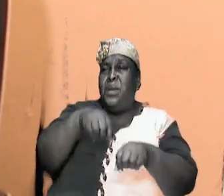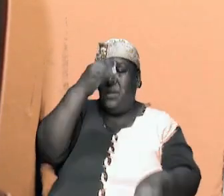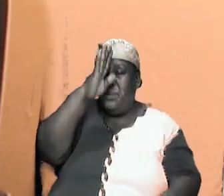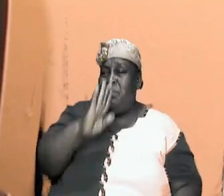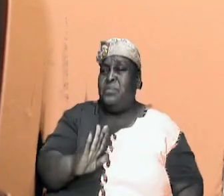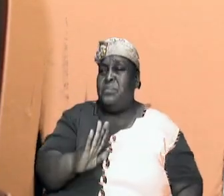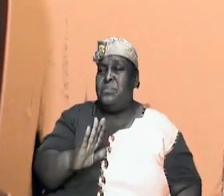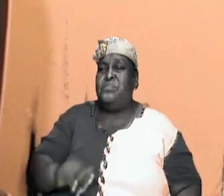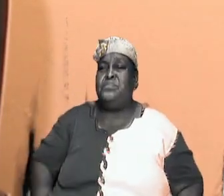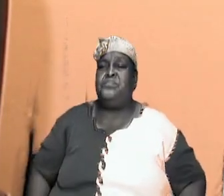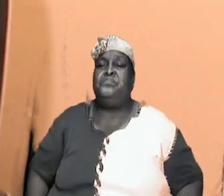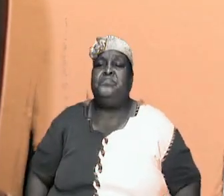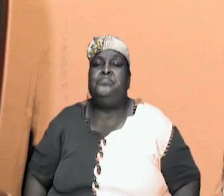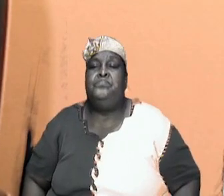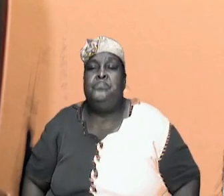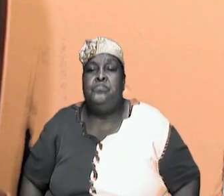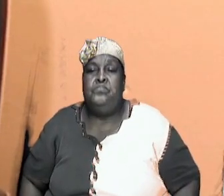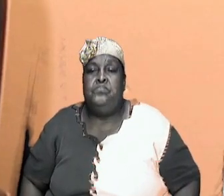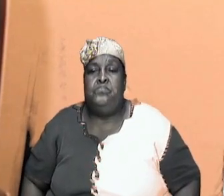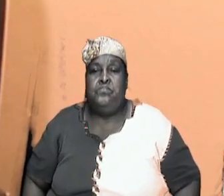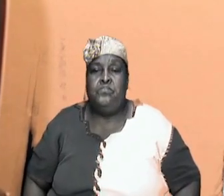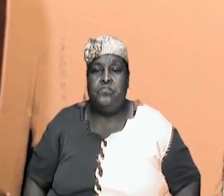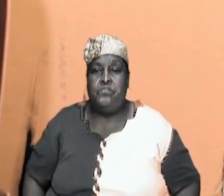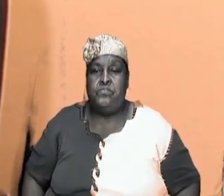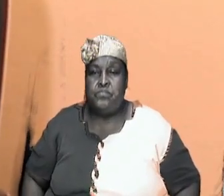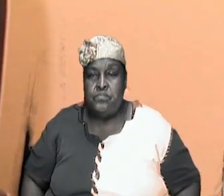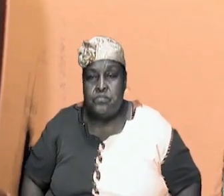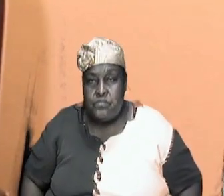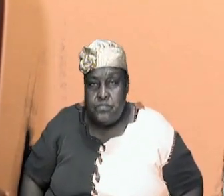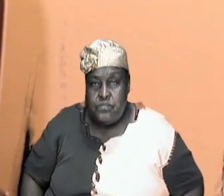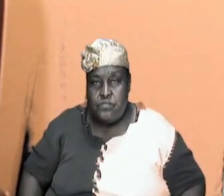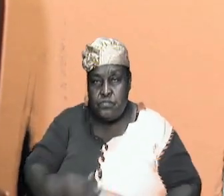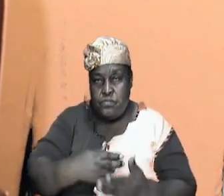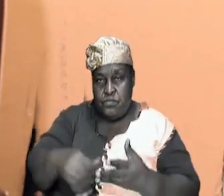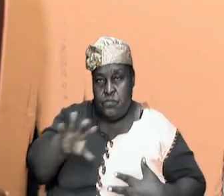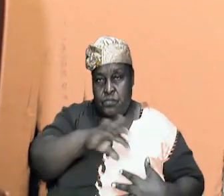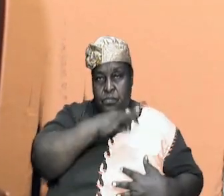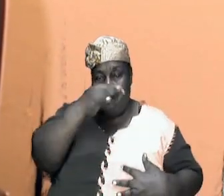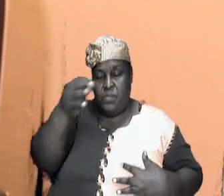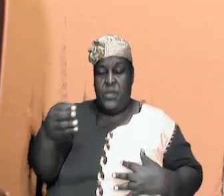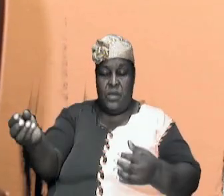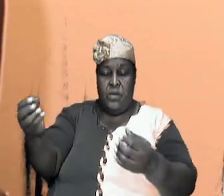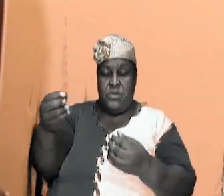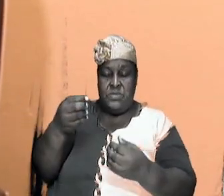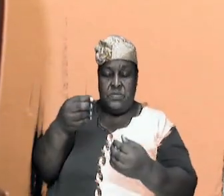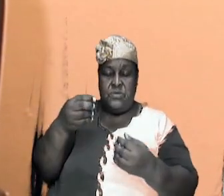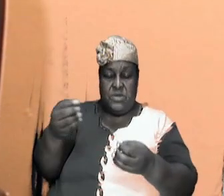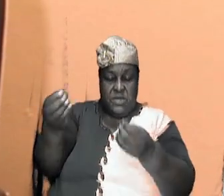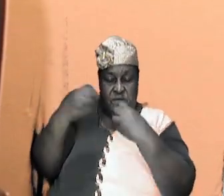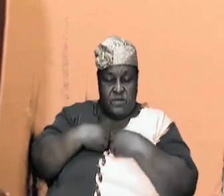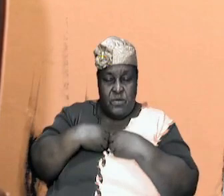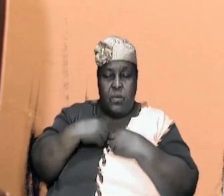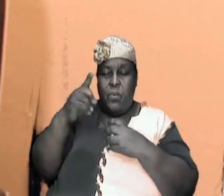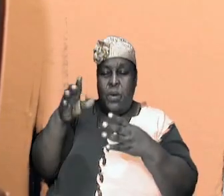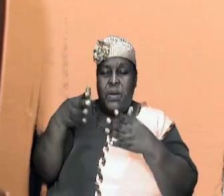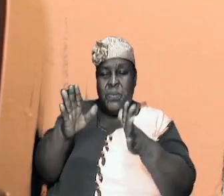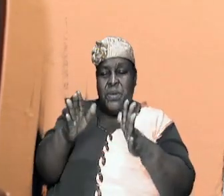like him or be able to imitate him. So the Holy Spirit that he has given to us is one